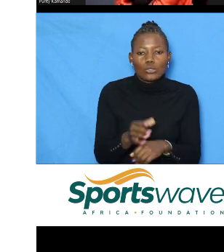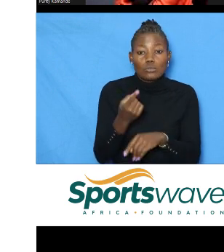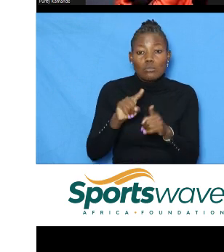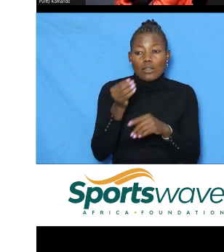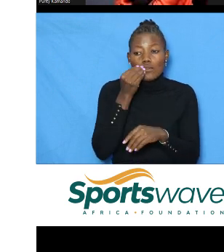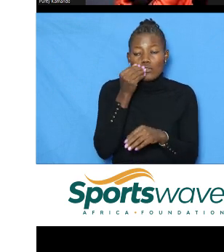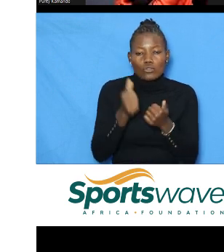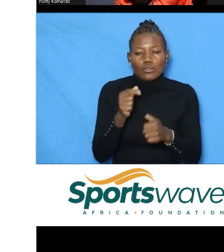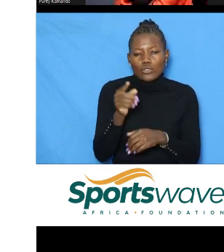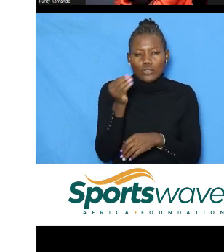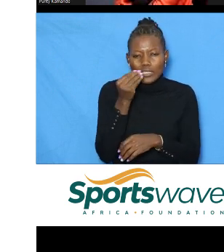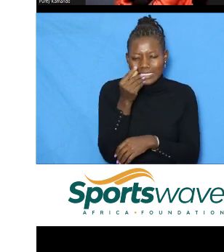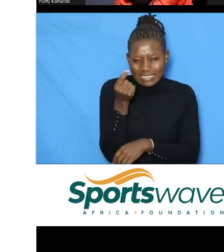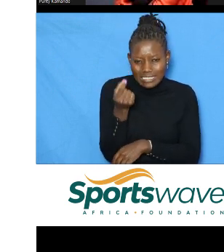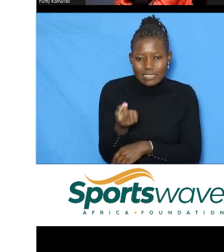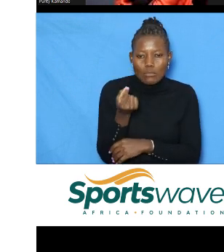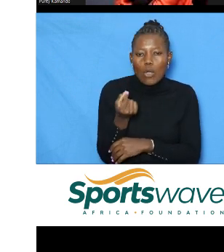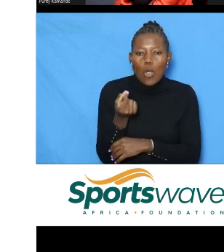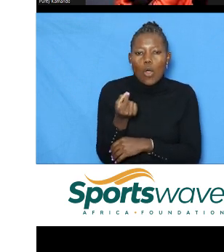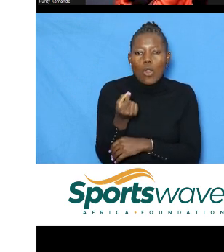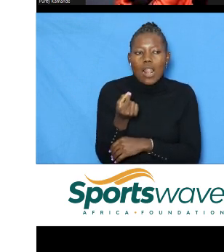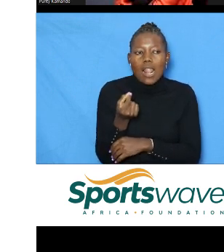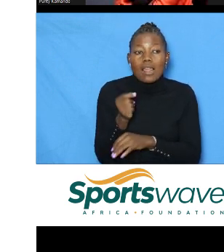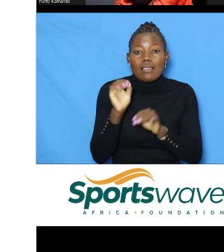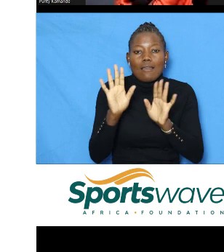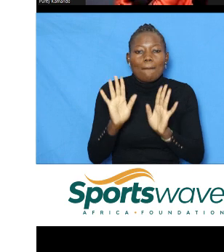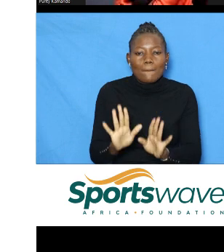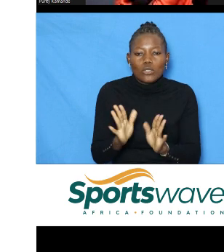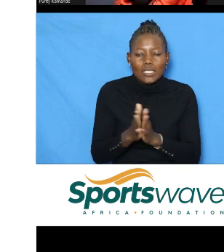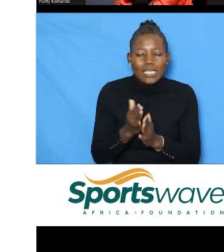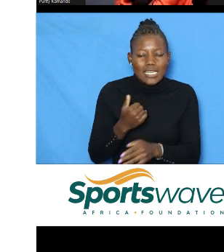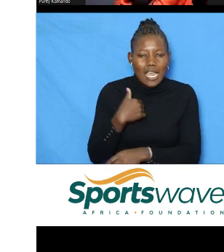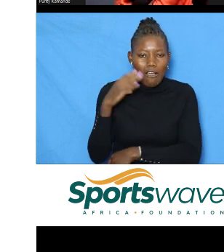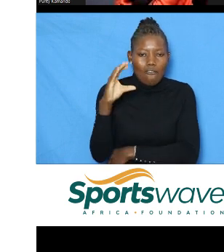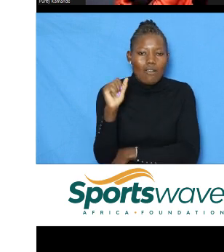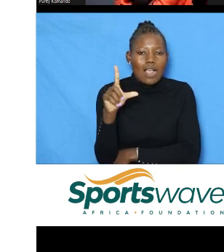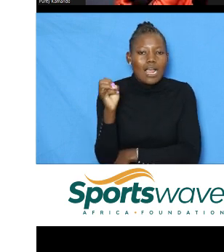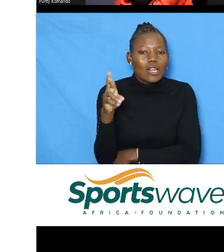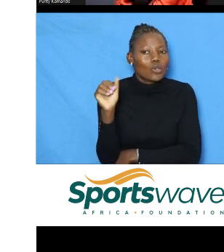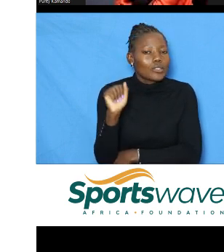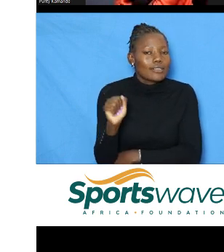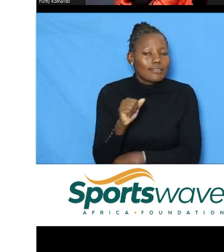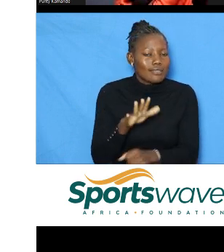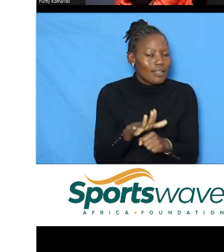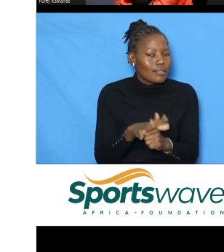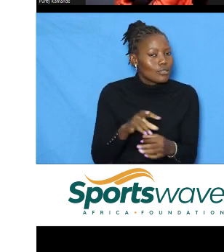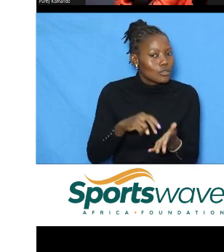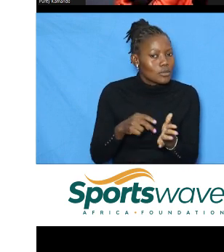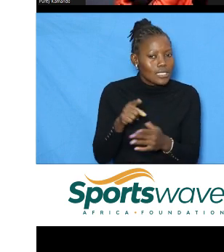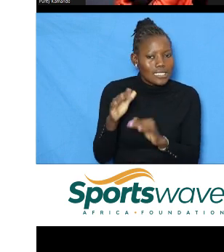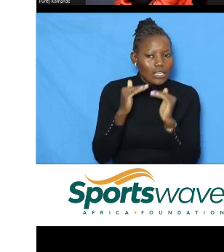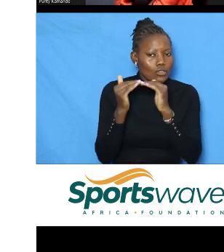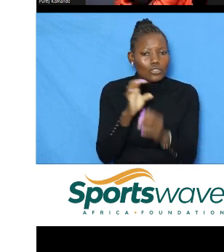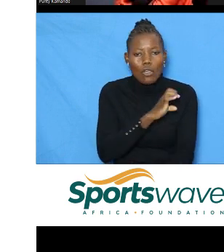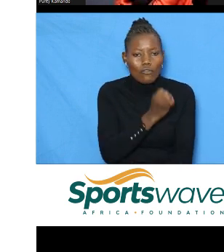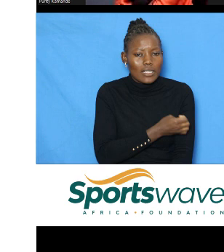food that you're eating in that small quantity packs a lot of calories. Calories in this case is a unit of energy